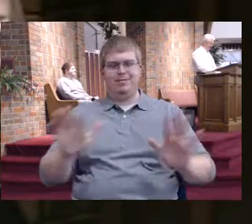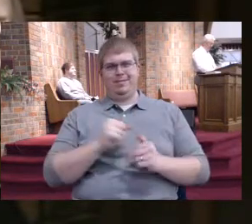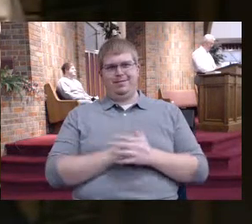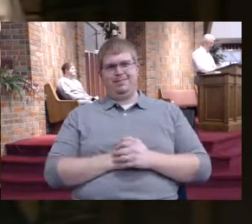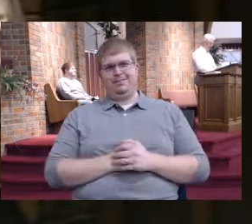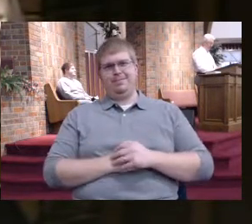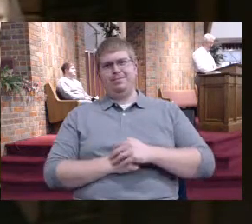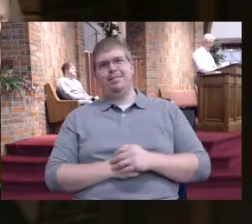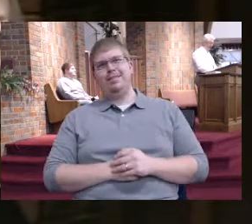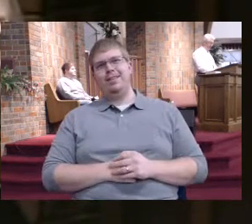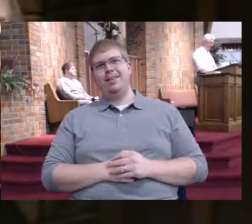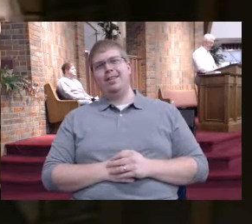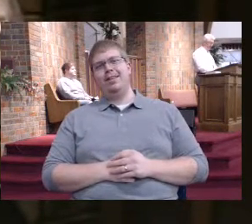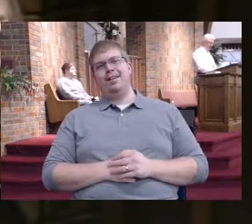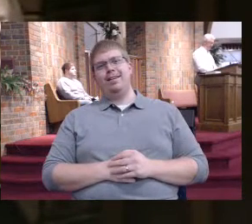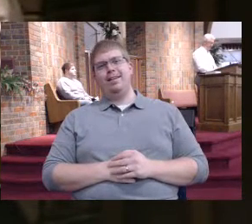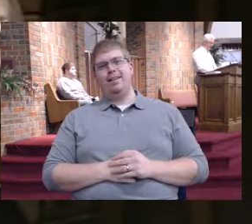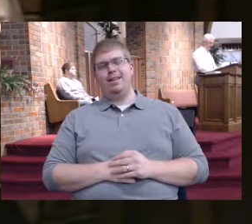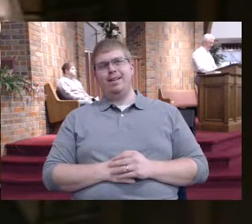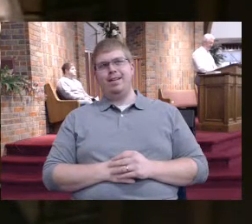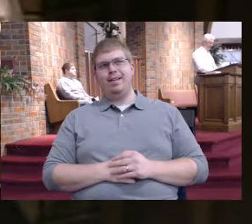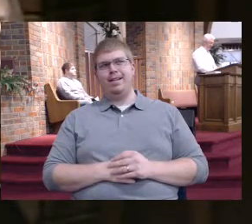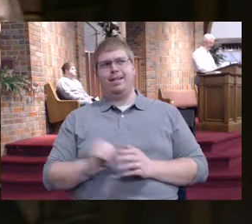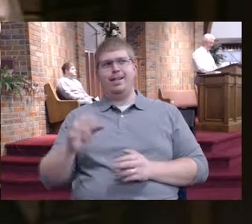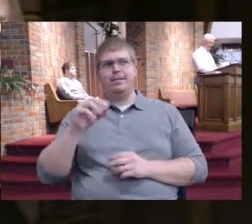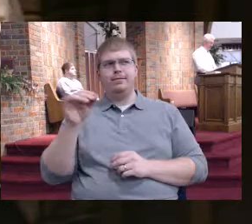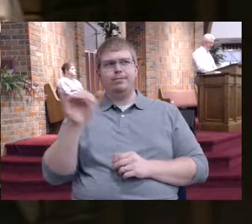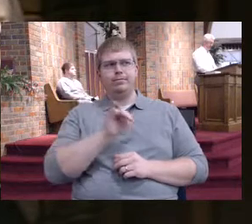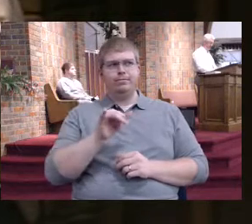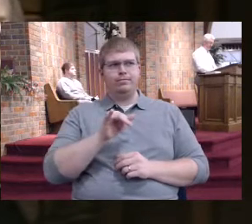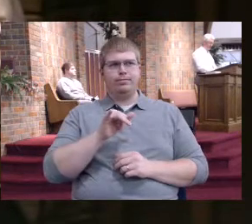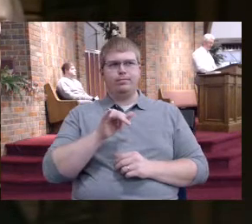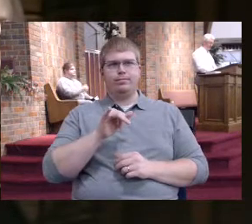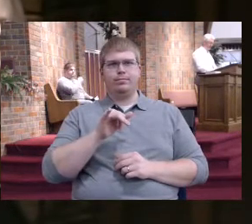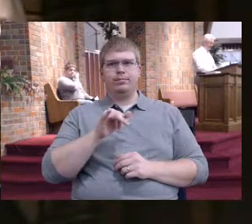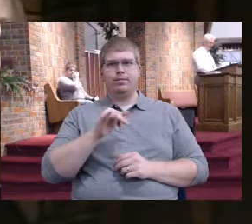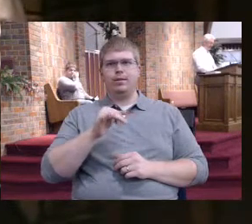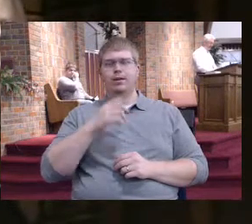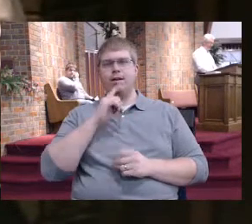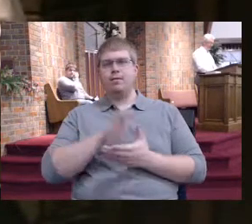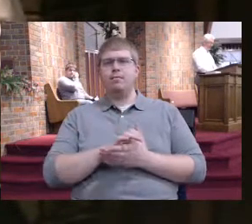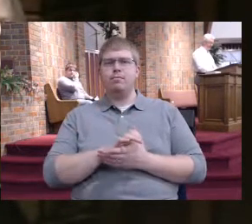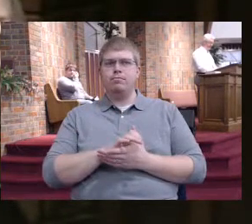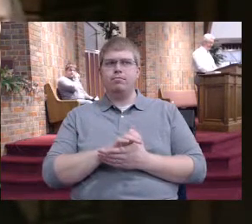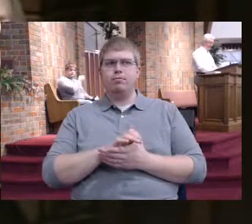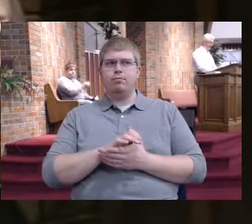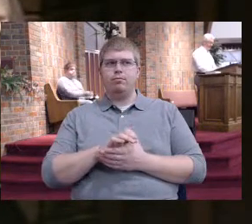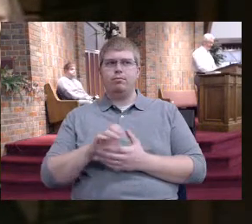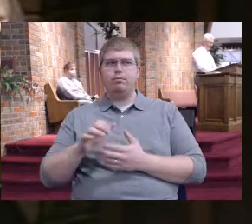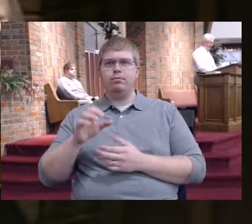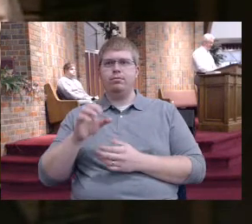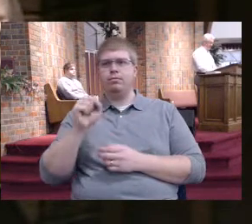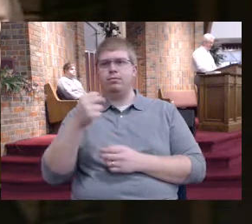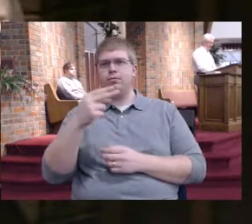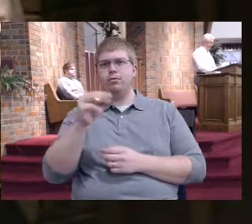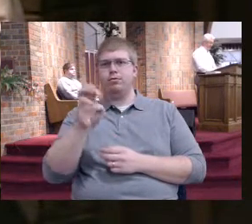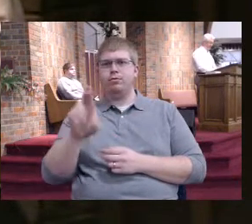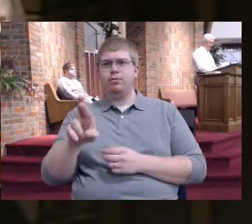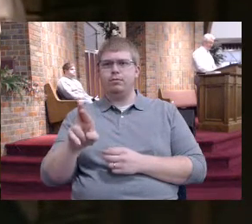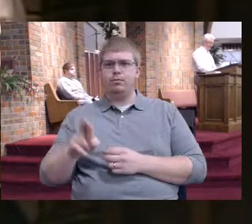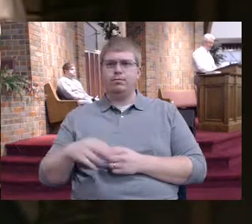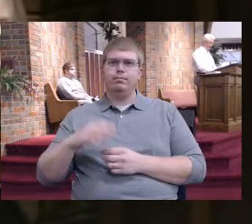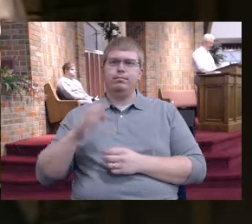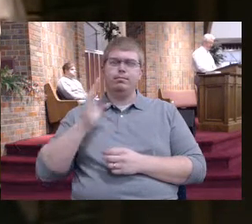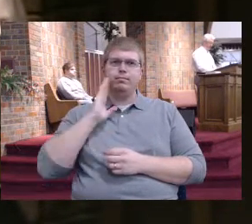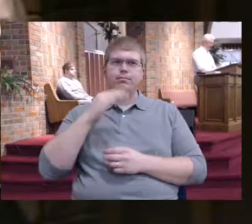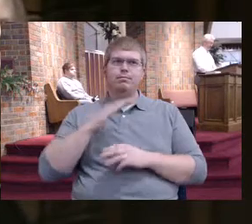In the bridal shower, there's a bridal shower for Allie Hollingsworth and Ethan Knox, and that's Sunday, January the 24th